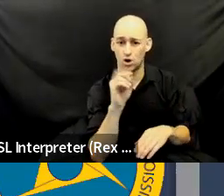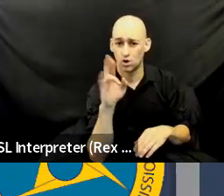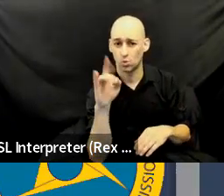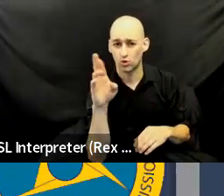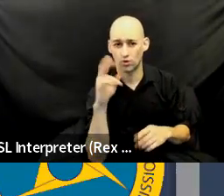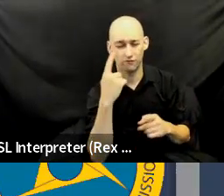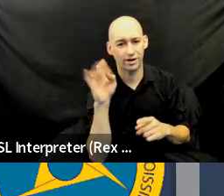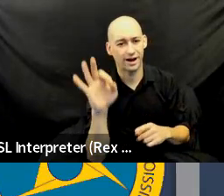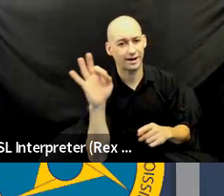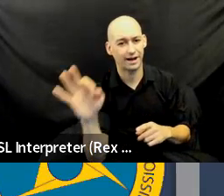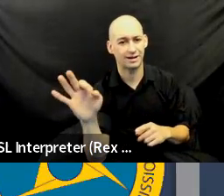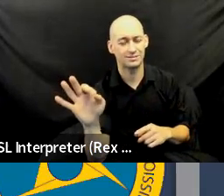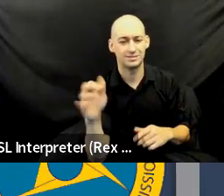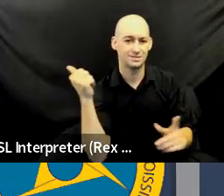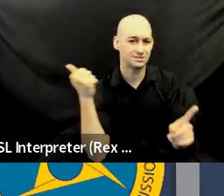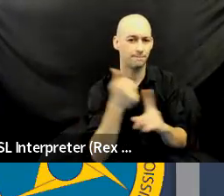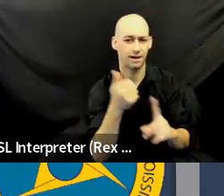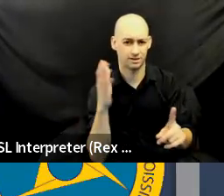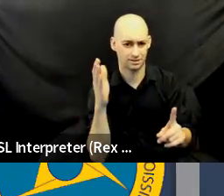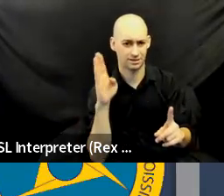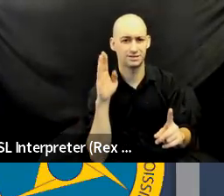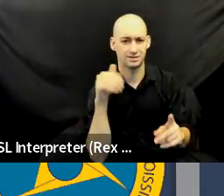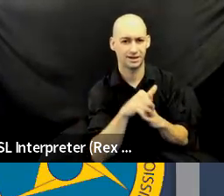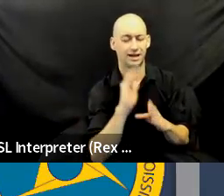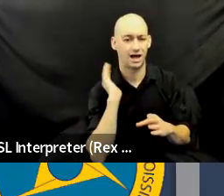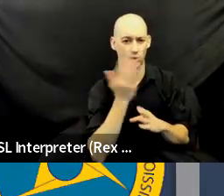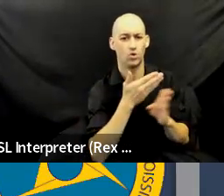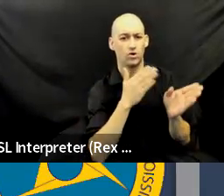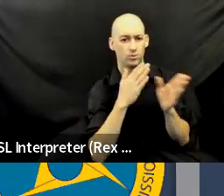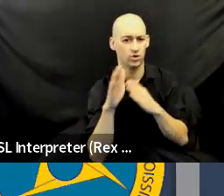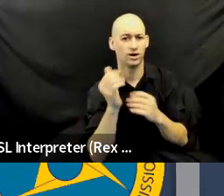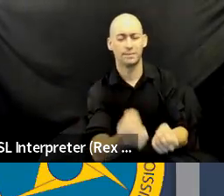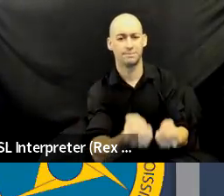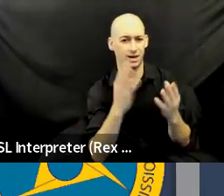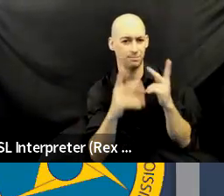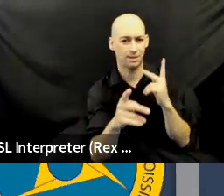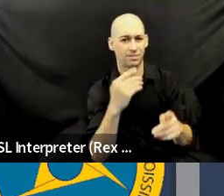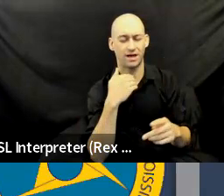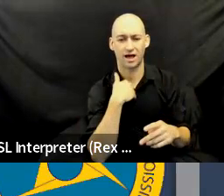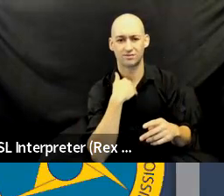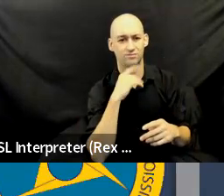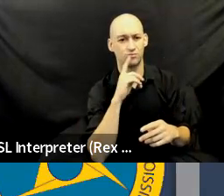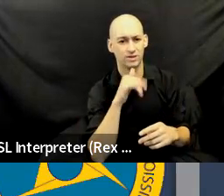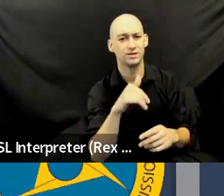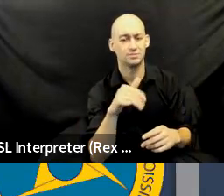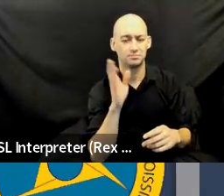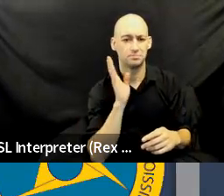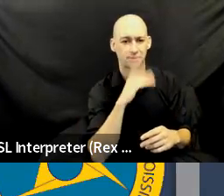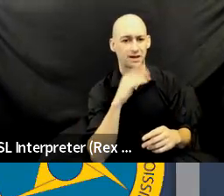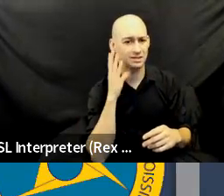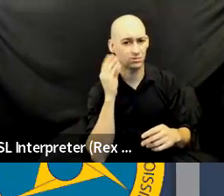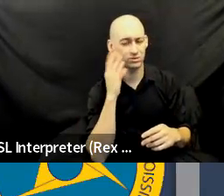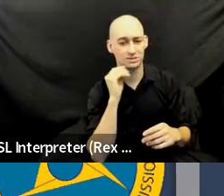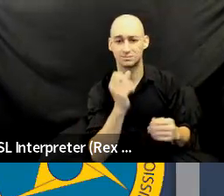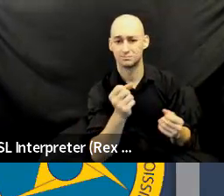99 has been impacted in our community. Many people have had some perilous and even fatalities